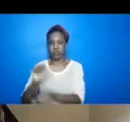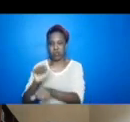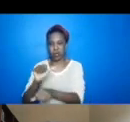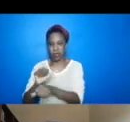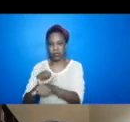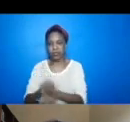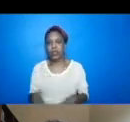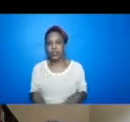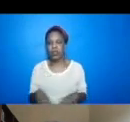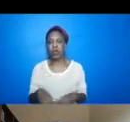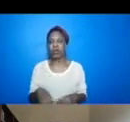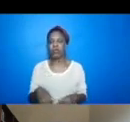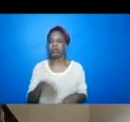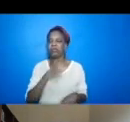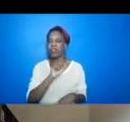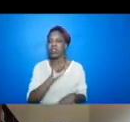the